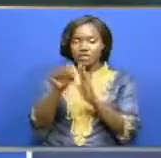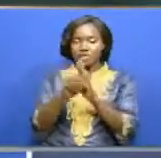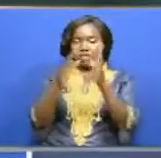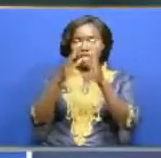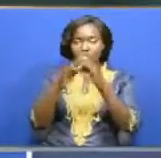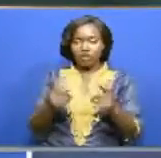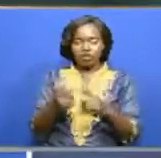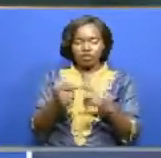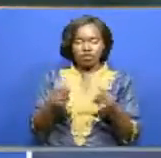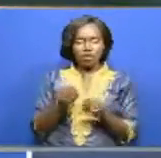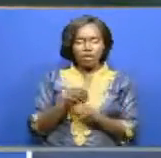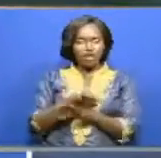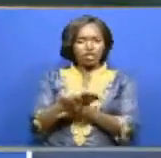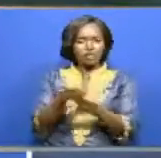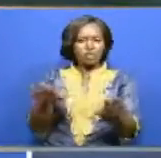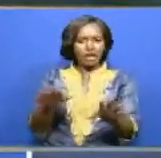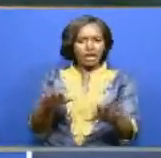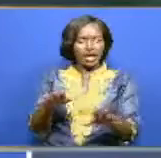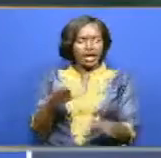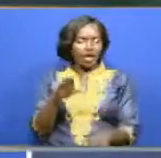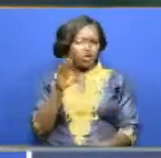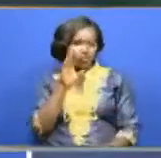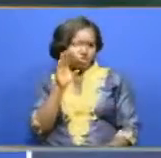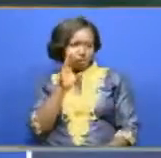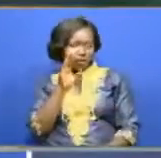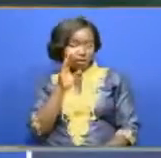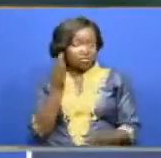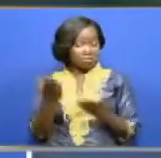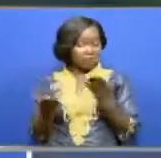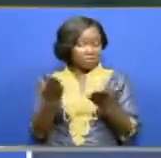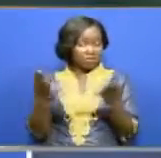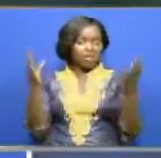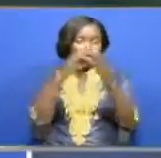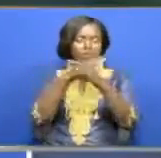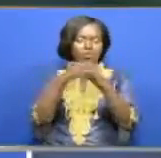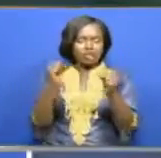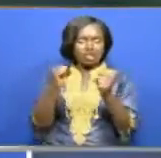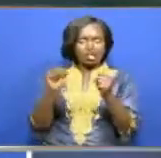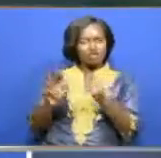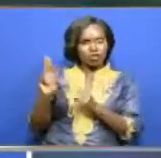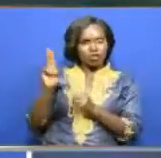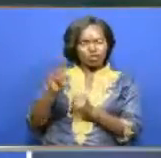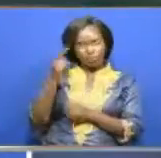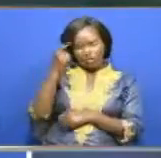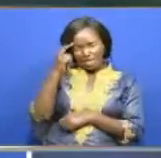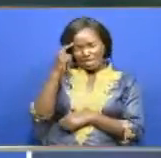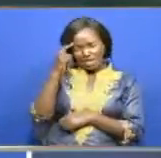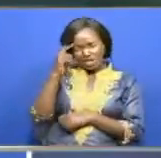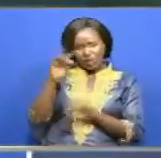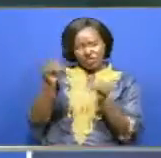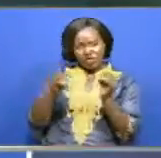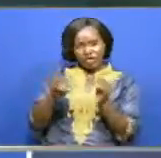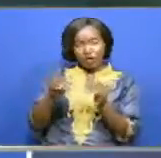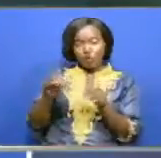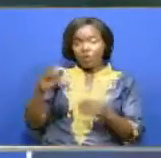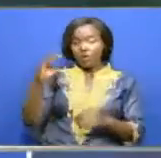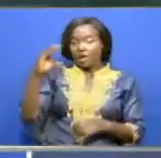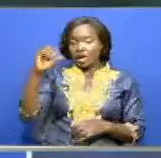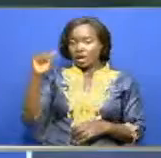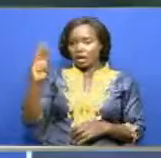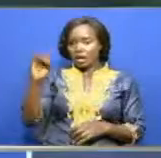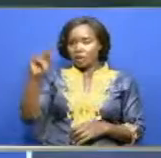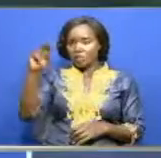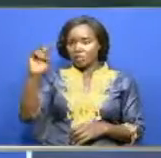of widespread speculations to the effect that the president was keen to compose a new cabinet that would ensure his legacy